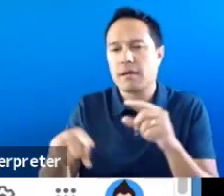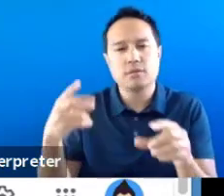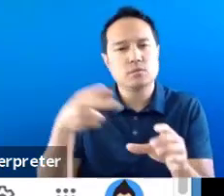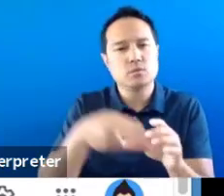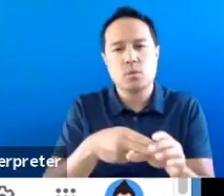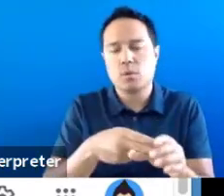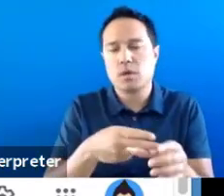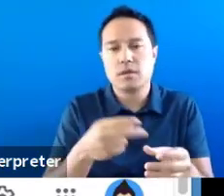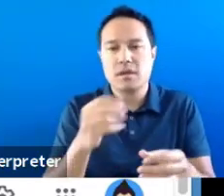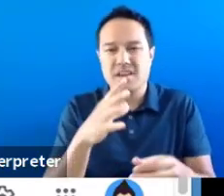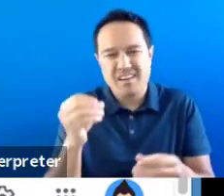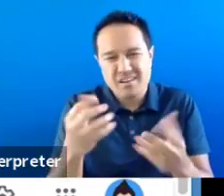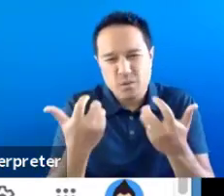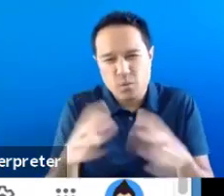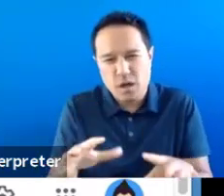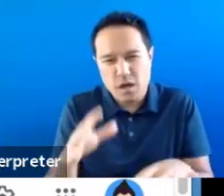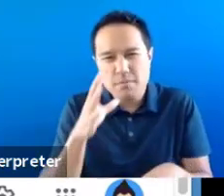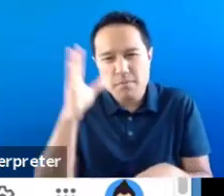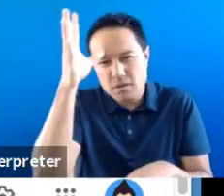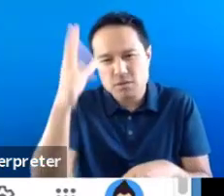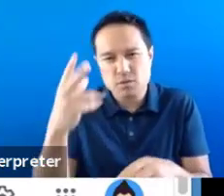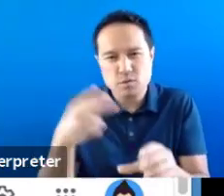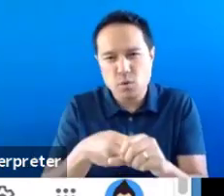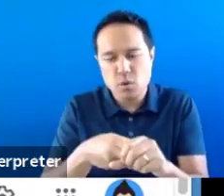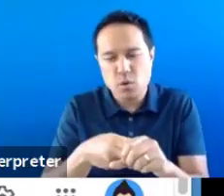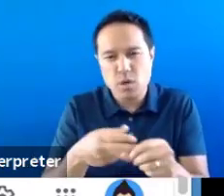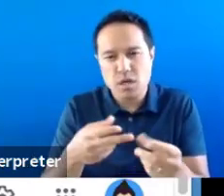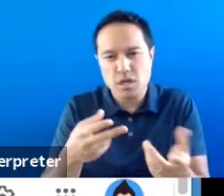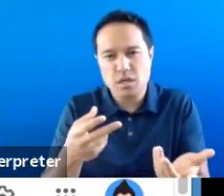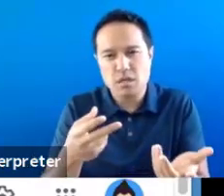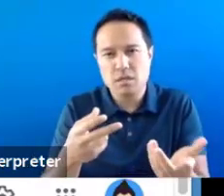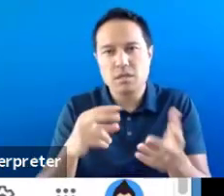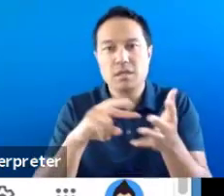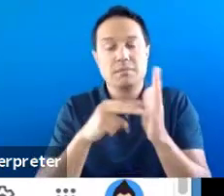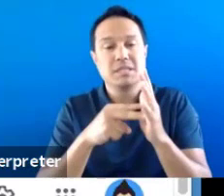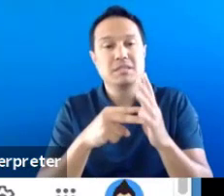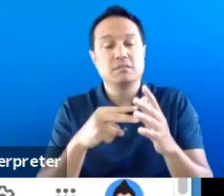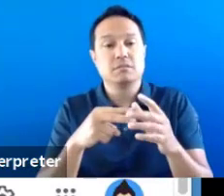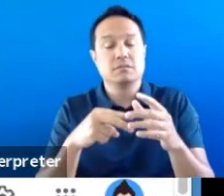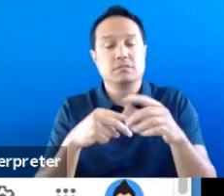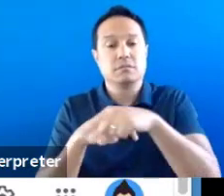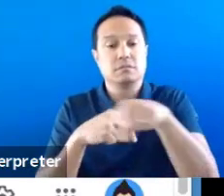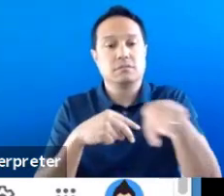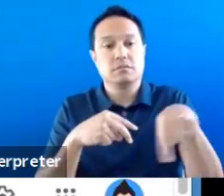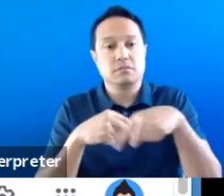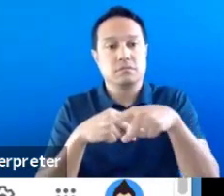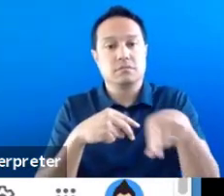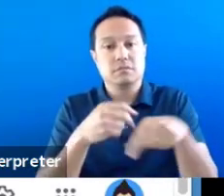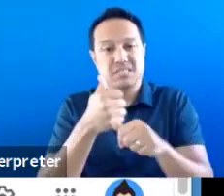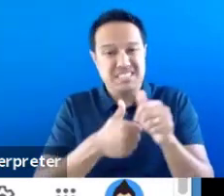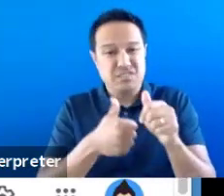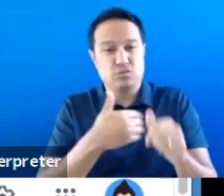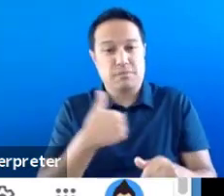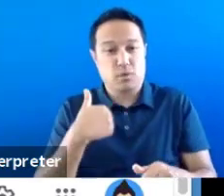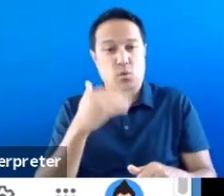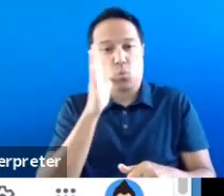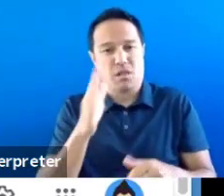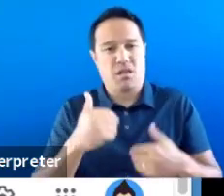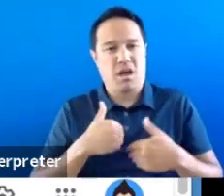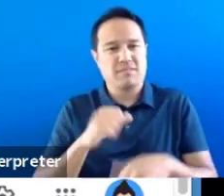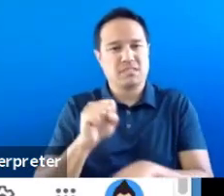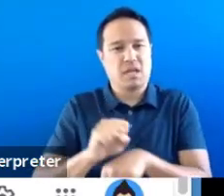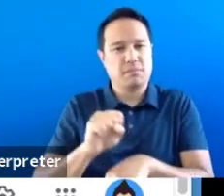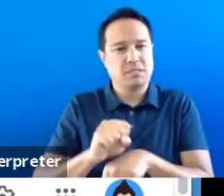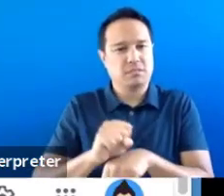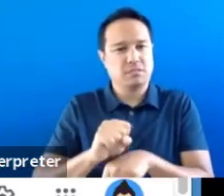want them to join anyway, because anyone that's a member in your class is actually going to get an assignment. And then it's going to be really confusing if you were